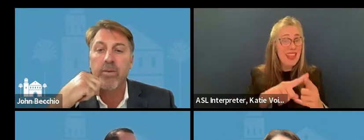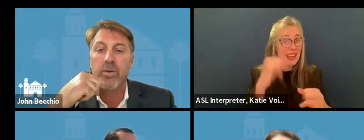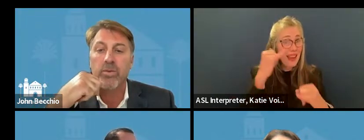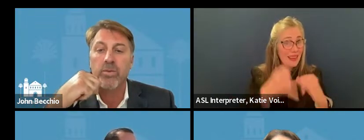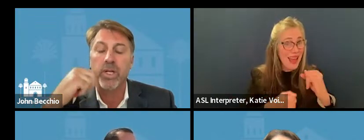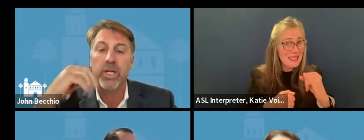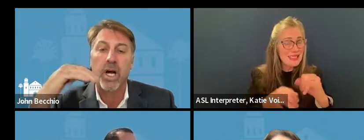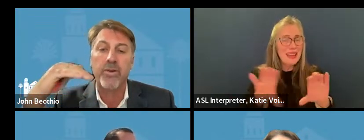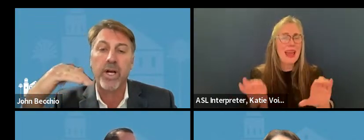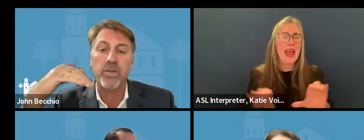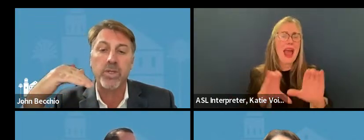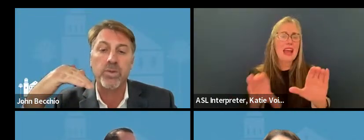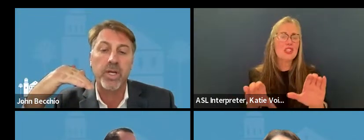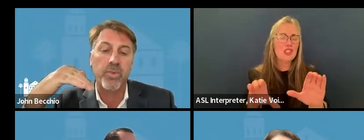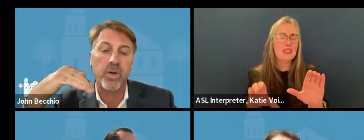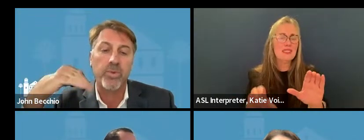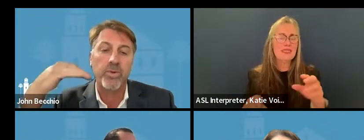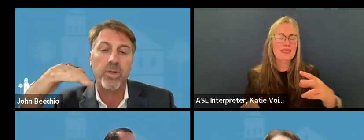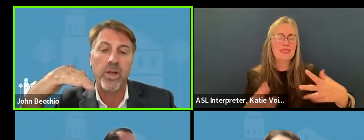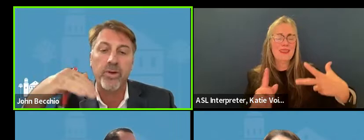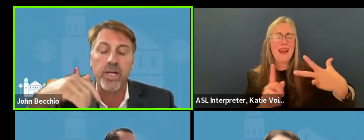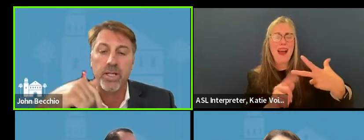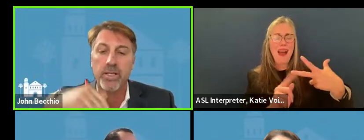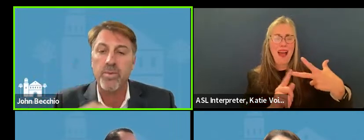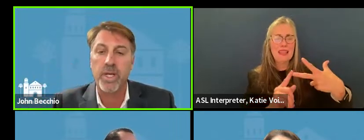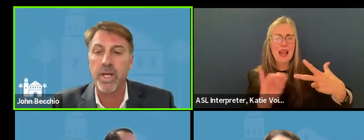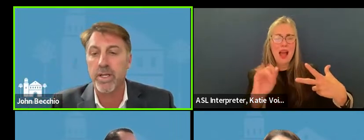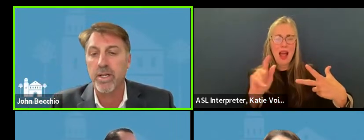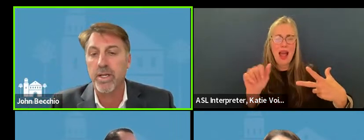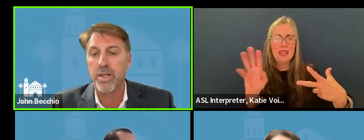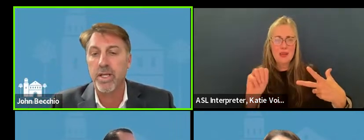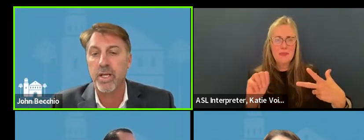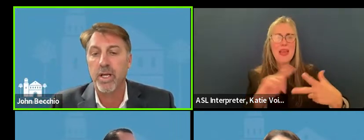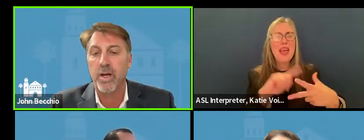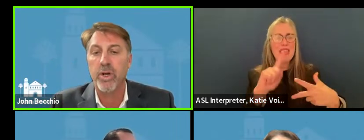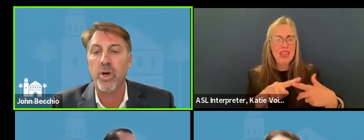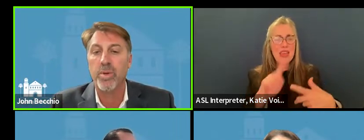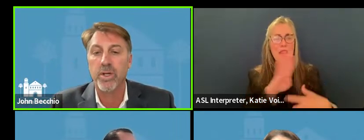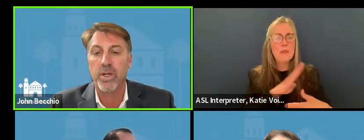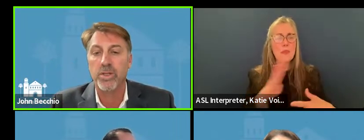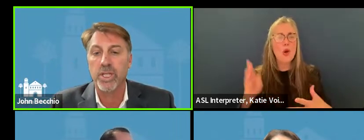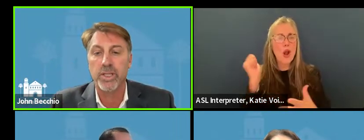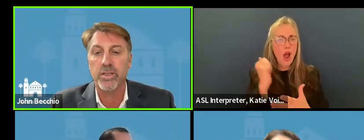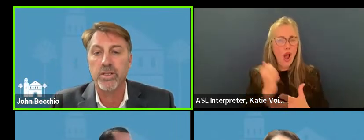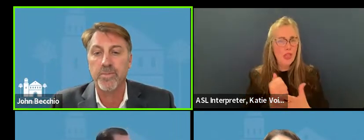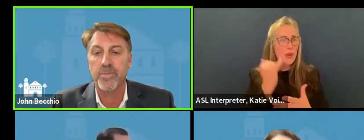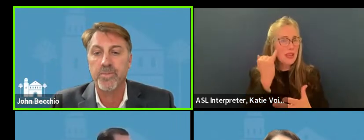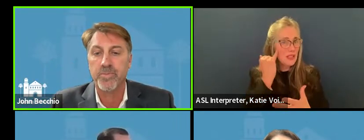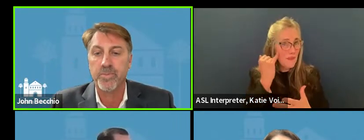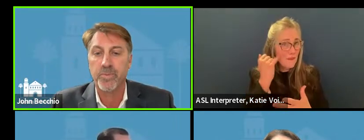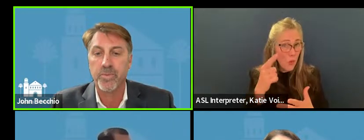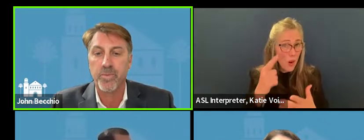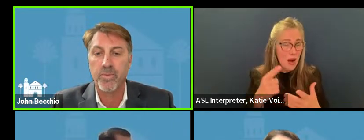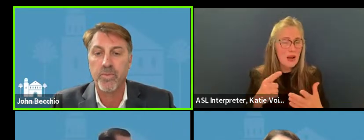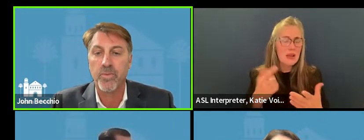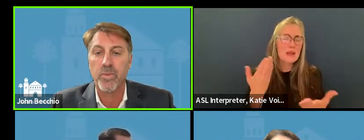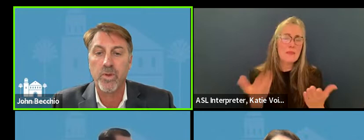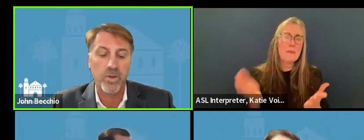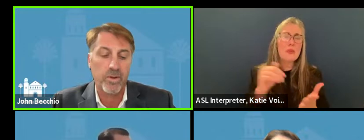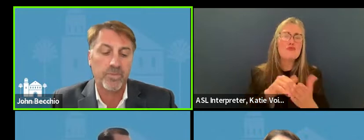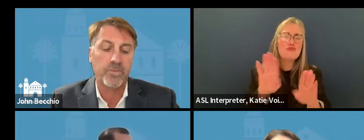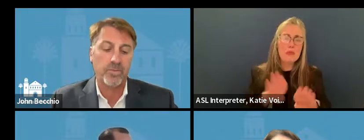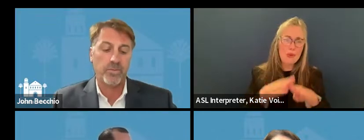Okay. And that will really authorize, once we get board approval, authorize us to begin the reopener negotiations.